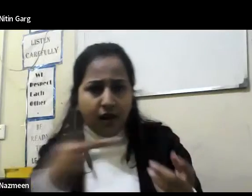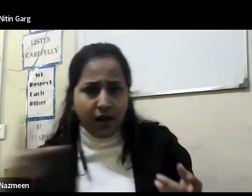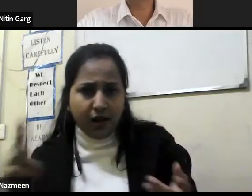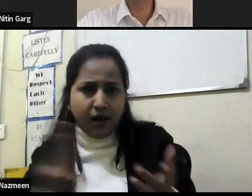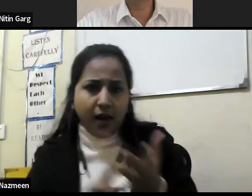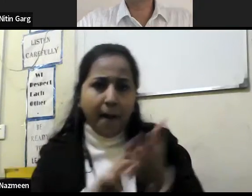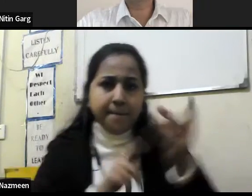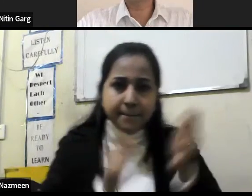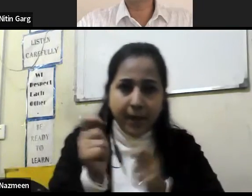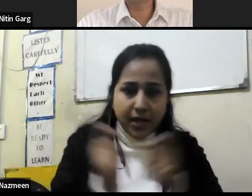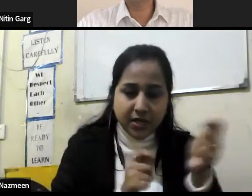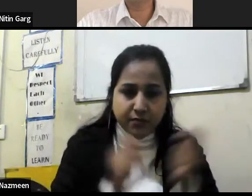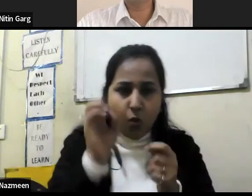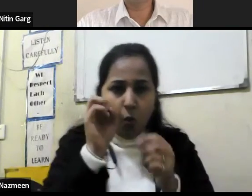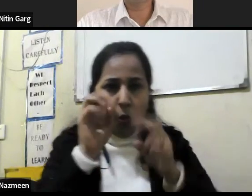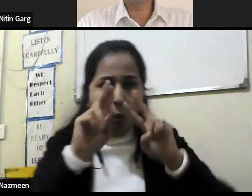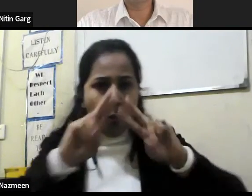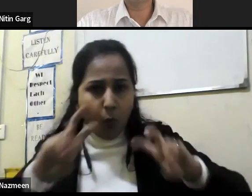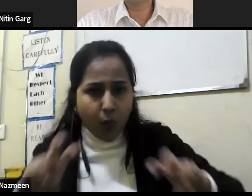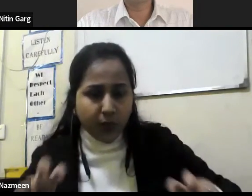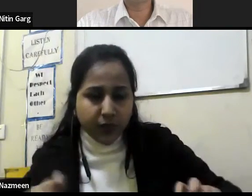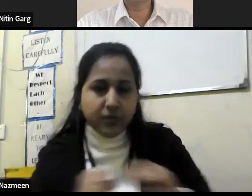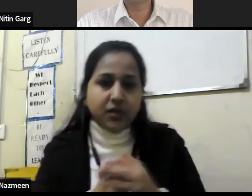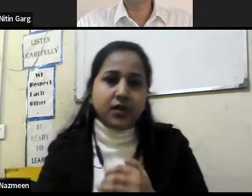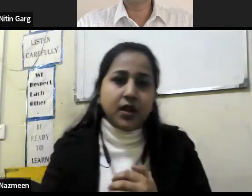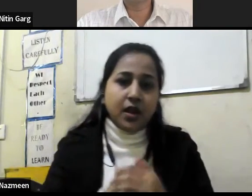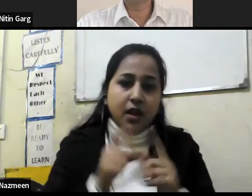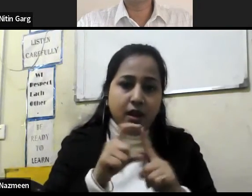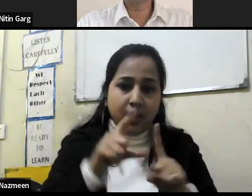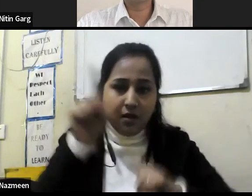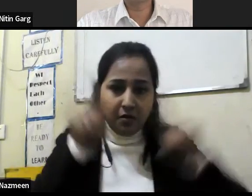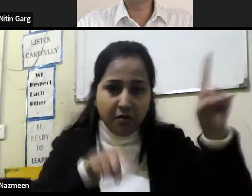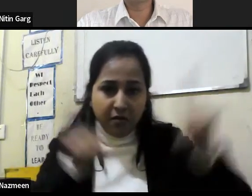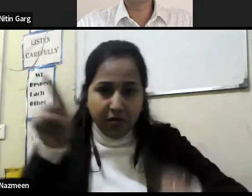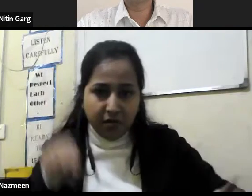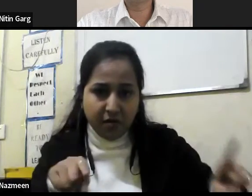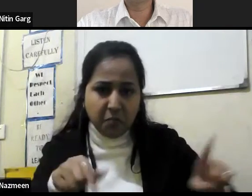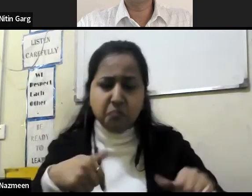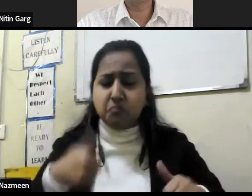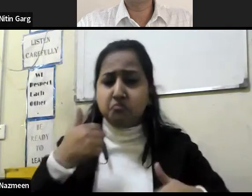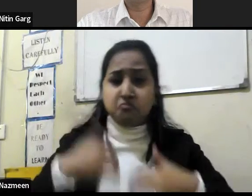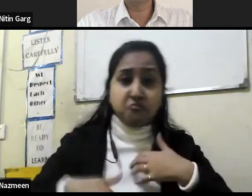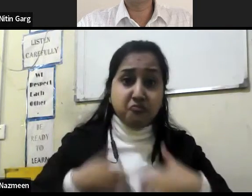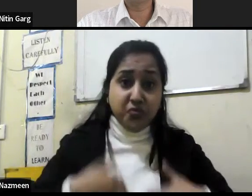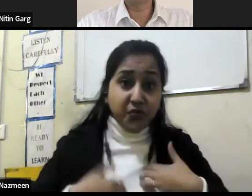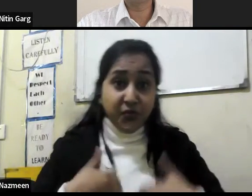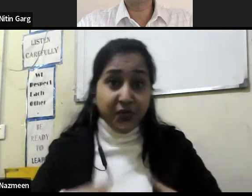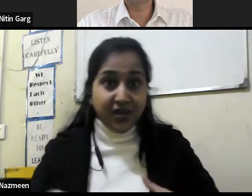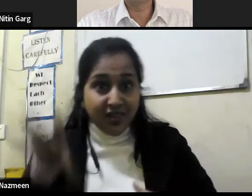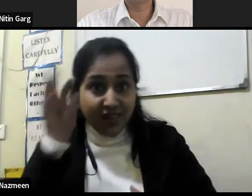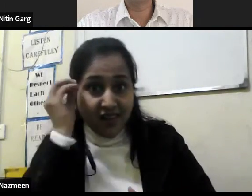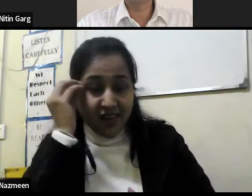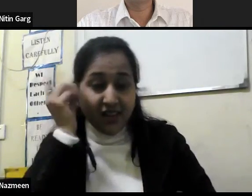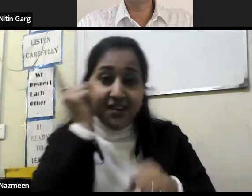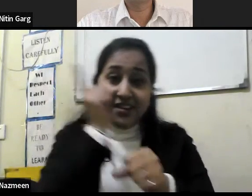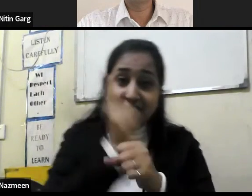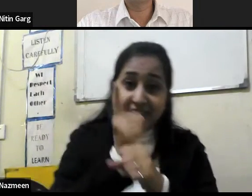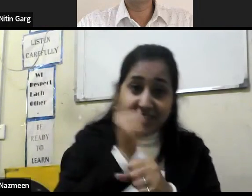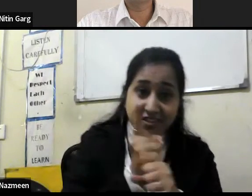relationship with a broader set of diverse stakeholders. She is a passionate learner, trainer, and speaker in industry